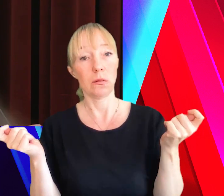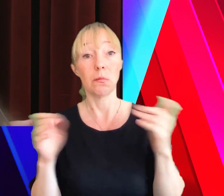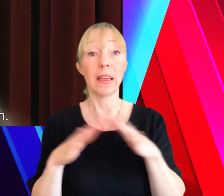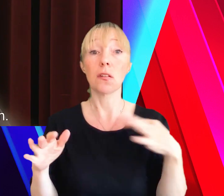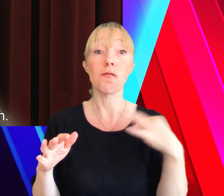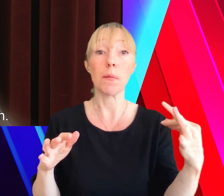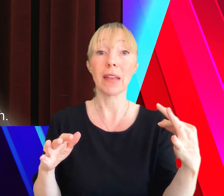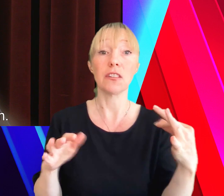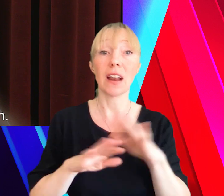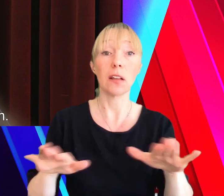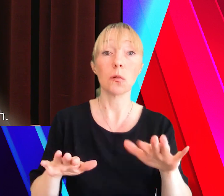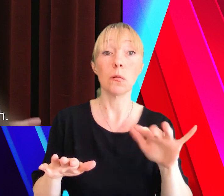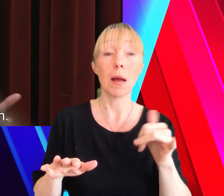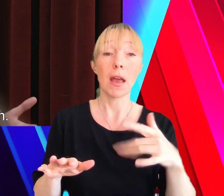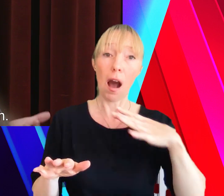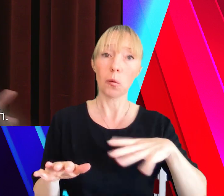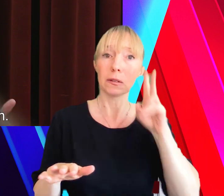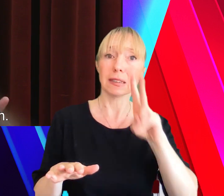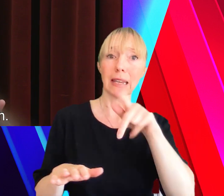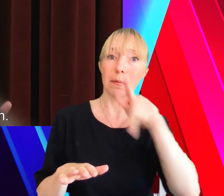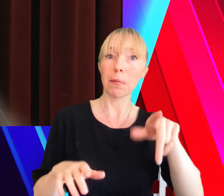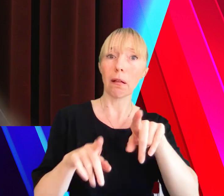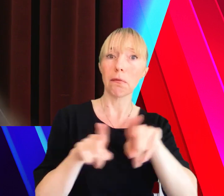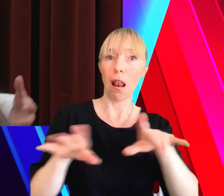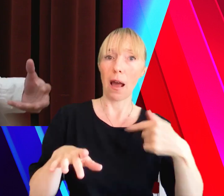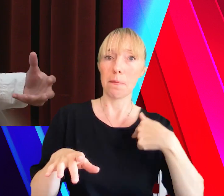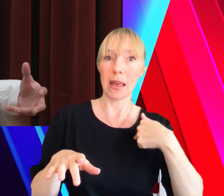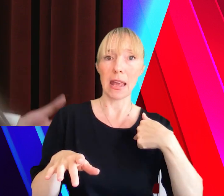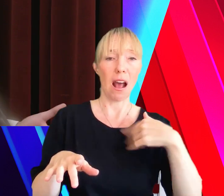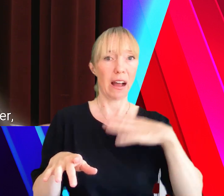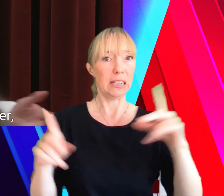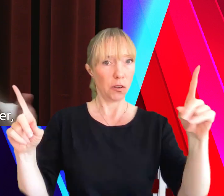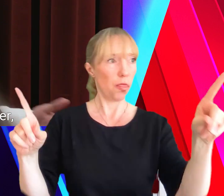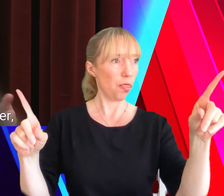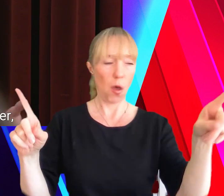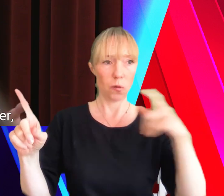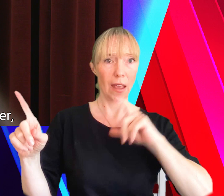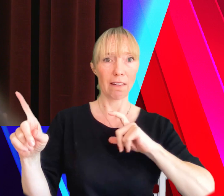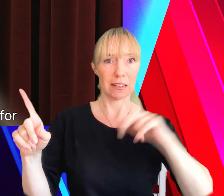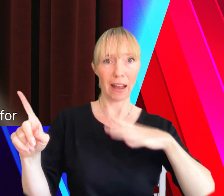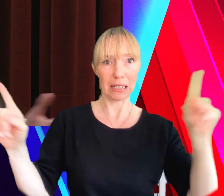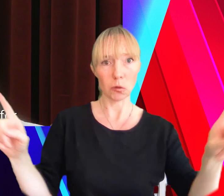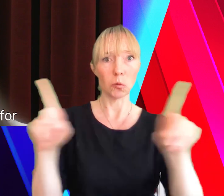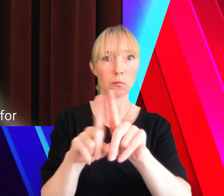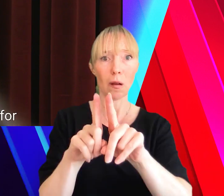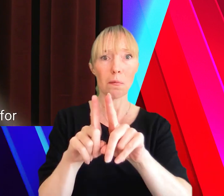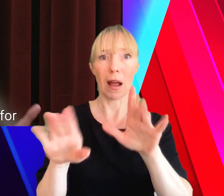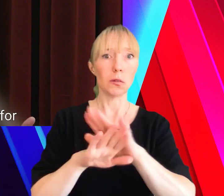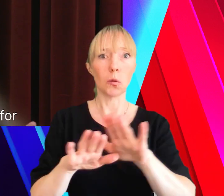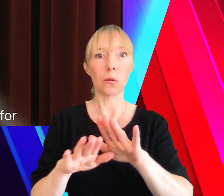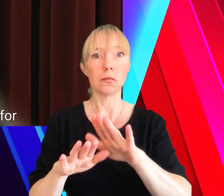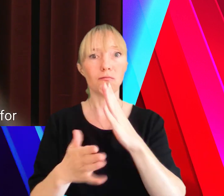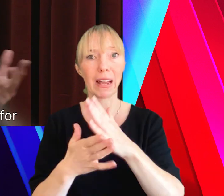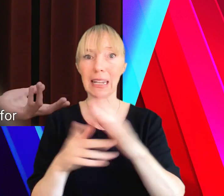representation at all. So you're sort of like, I want to see people like me on screen. I need to make that happen. I need to ship these characters together, even though they don't get together